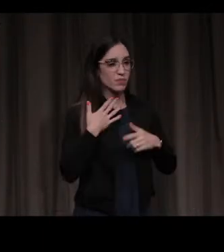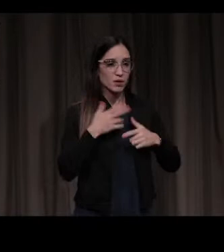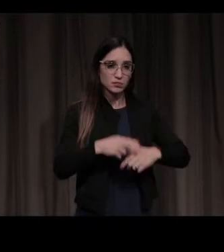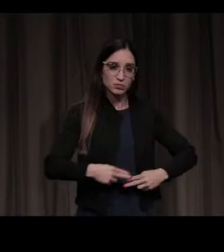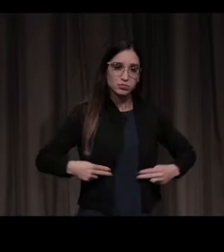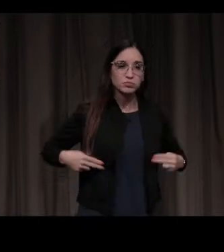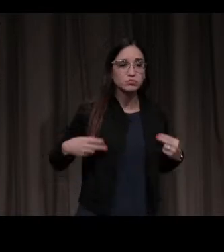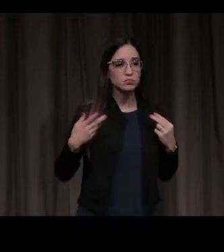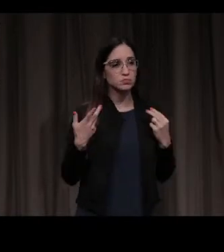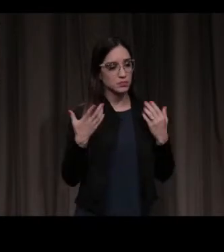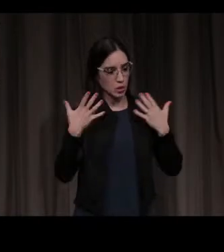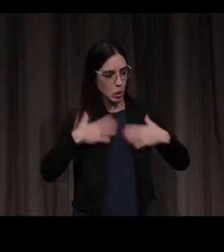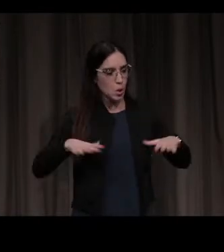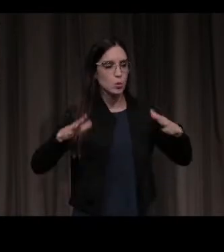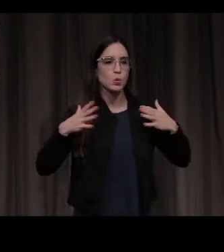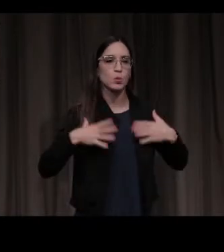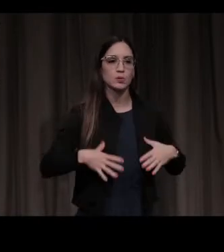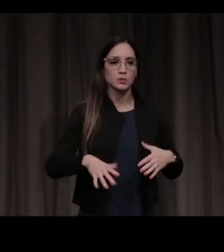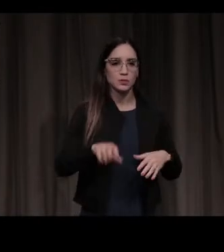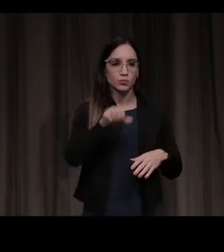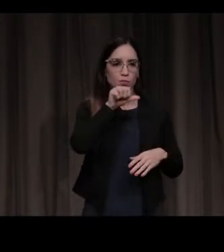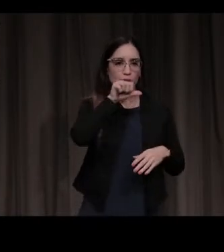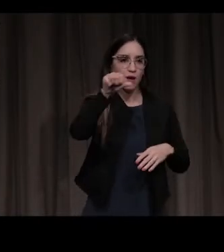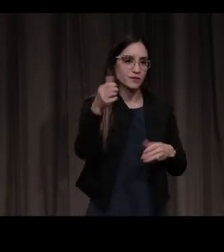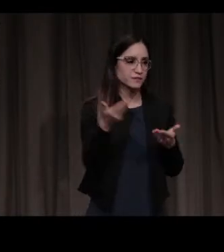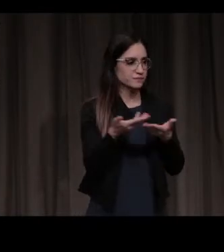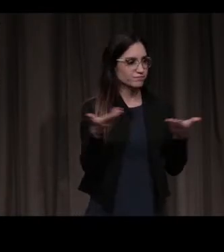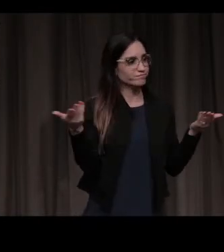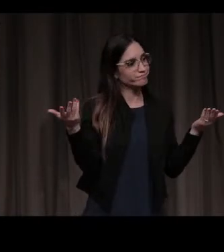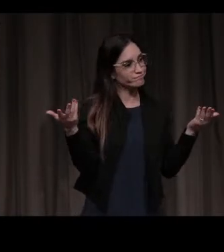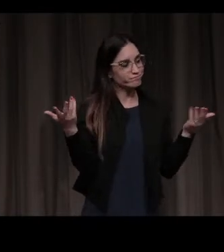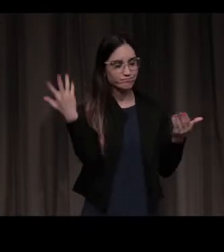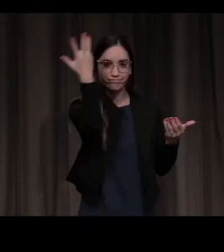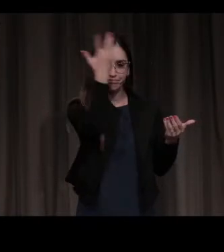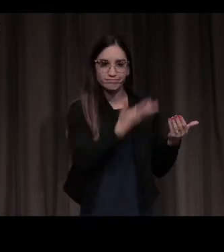is embracing our fabulousness today.